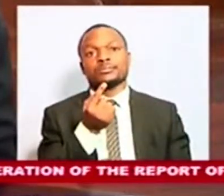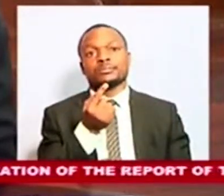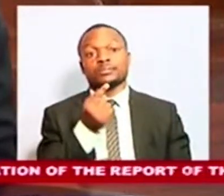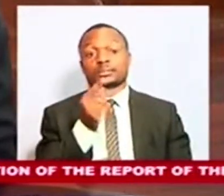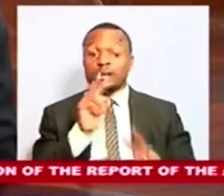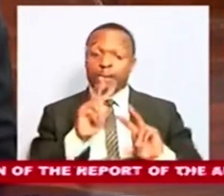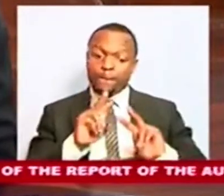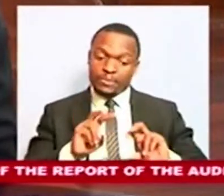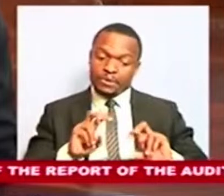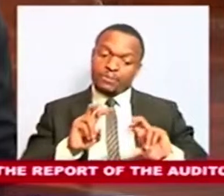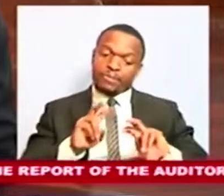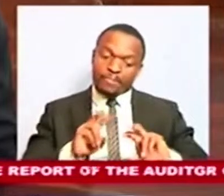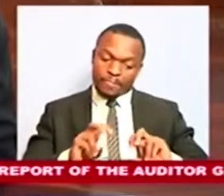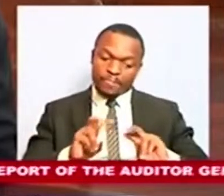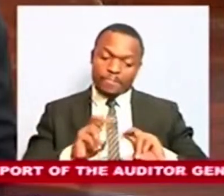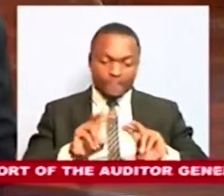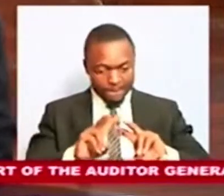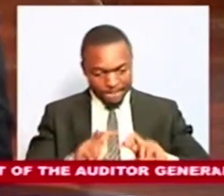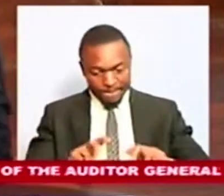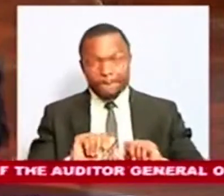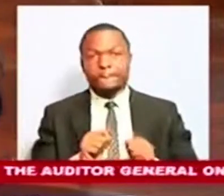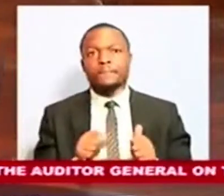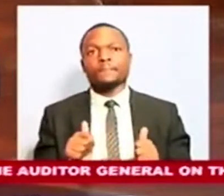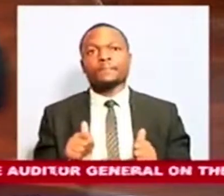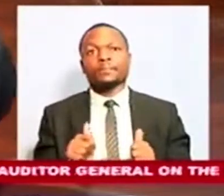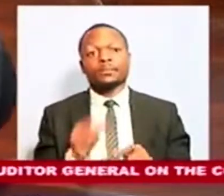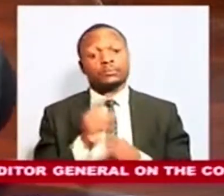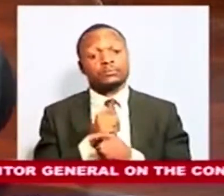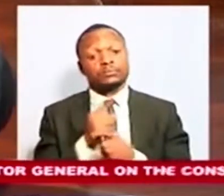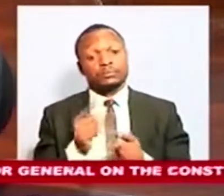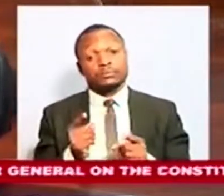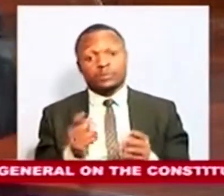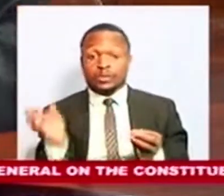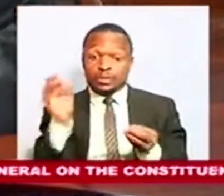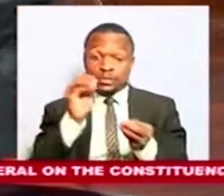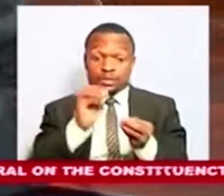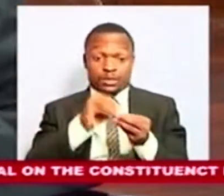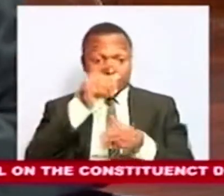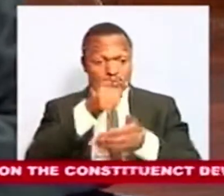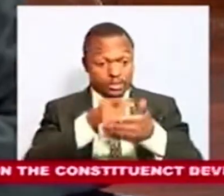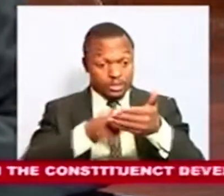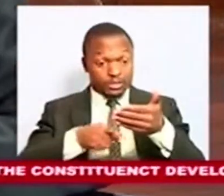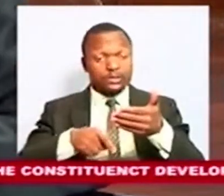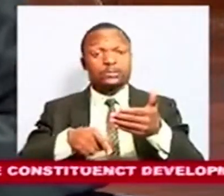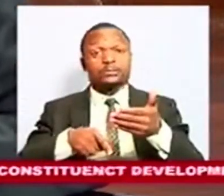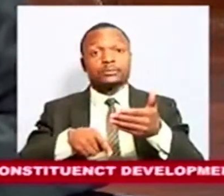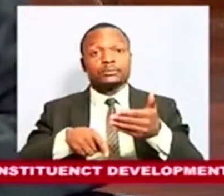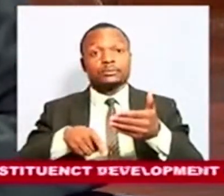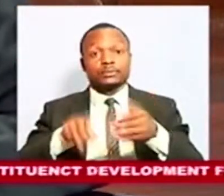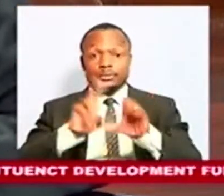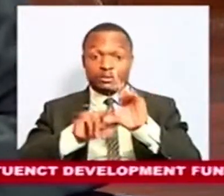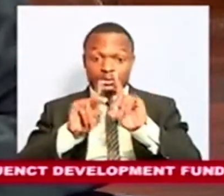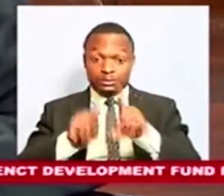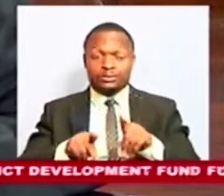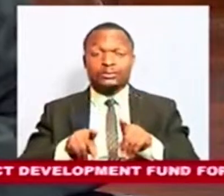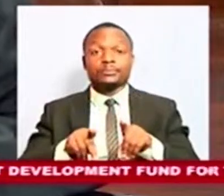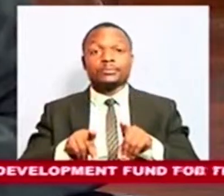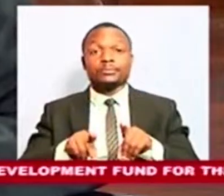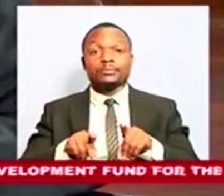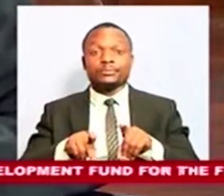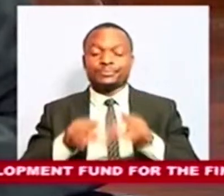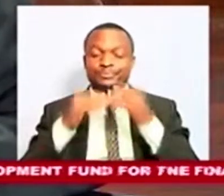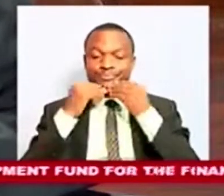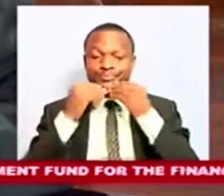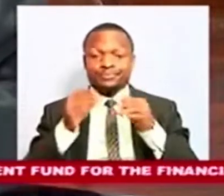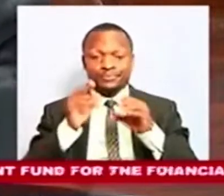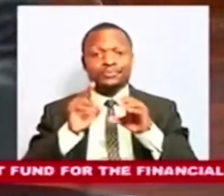verified and scrutinized. I'm just topping on what the chairperson. Thank you,